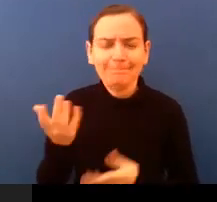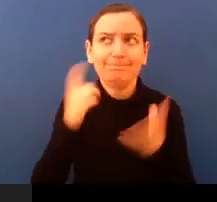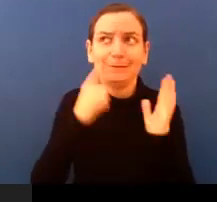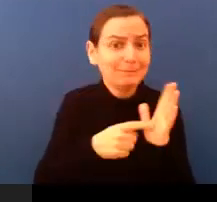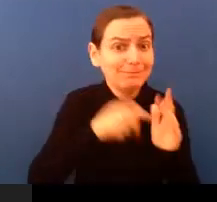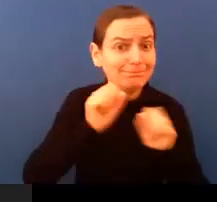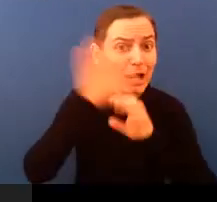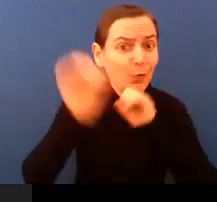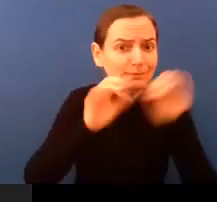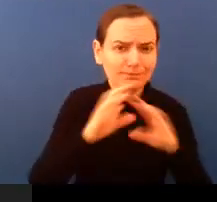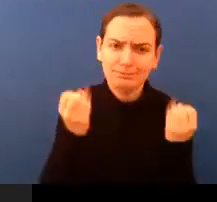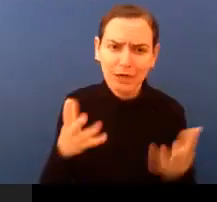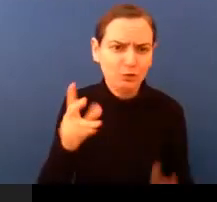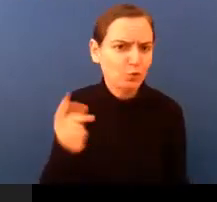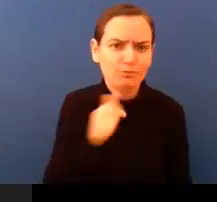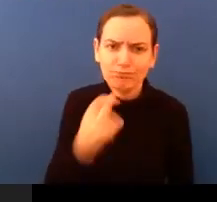have stress too.